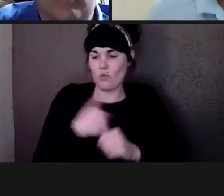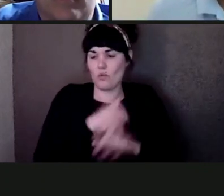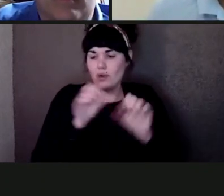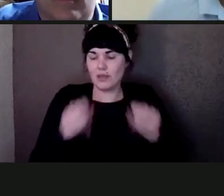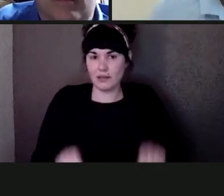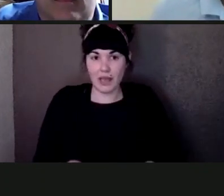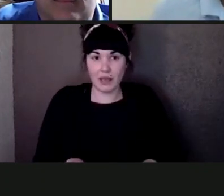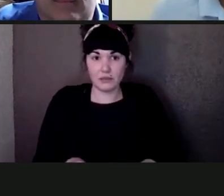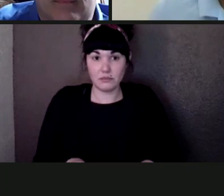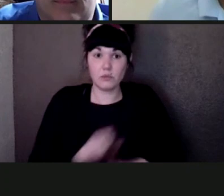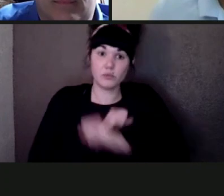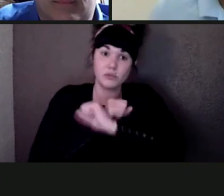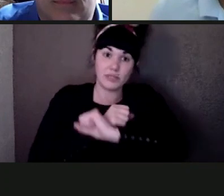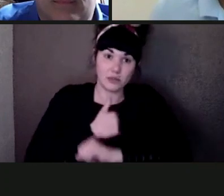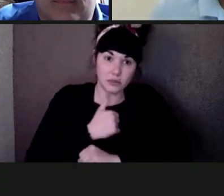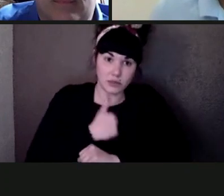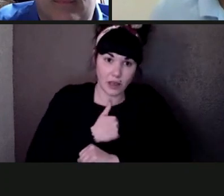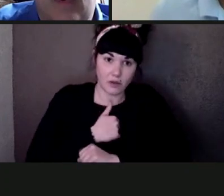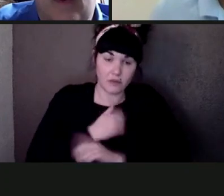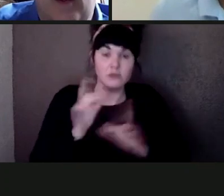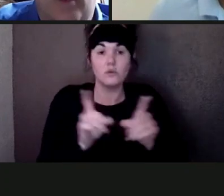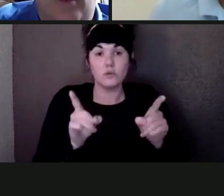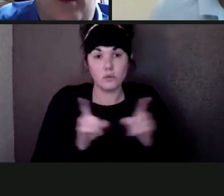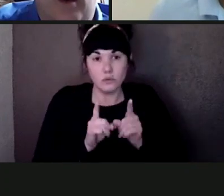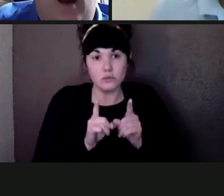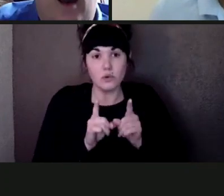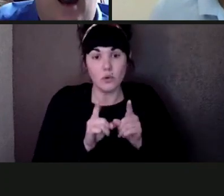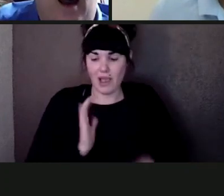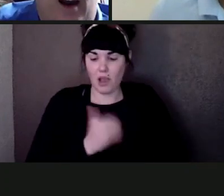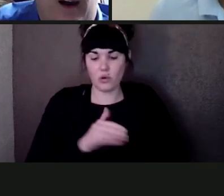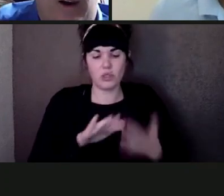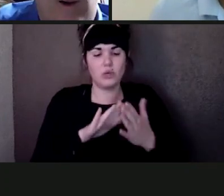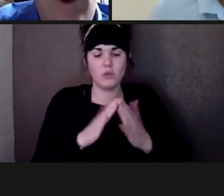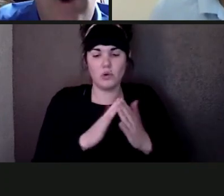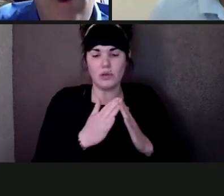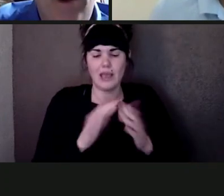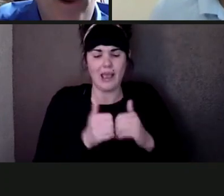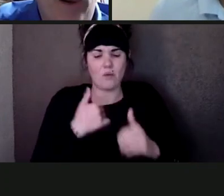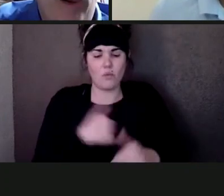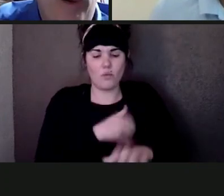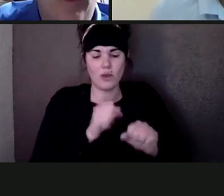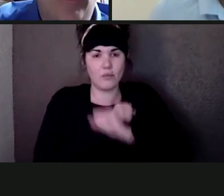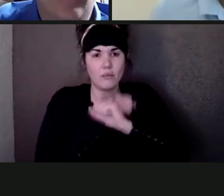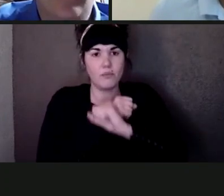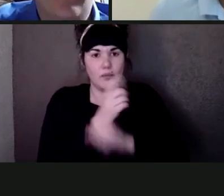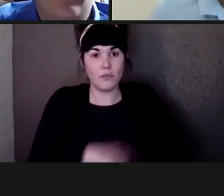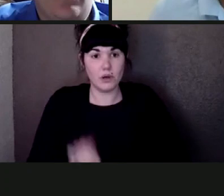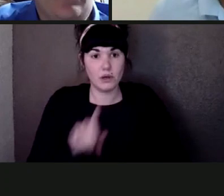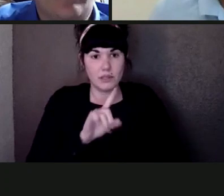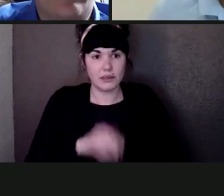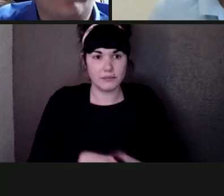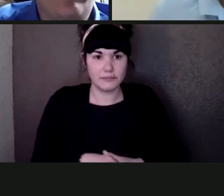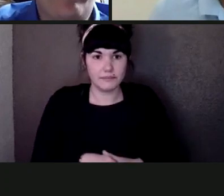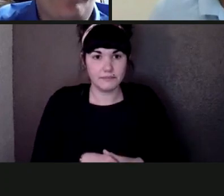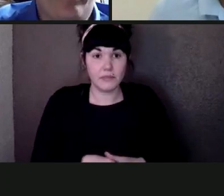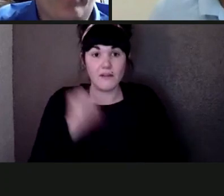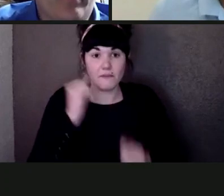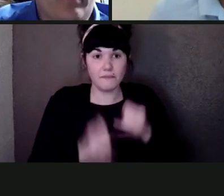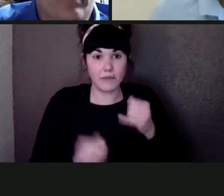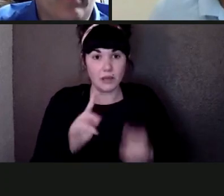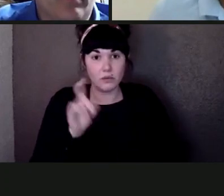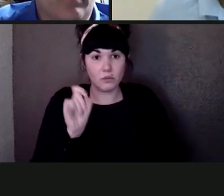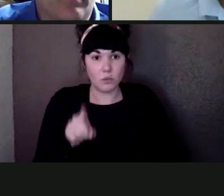protect ourselves, but also protect our community. And in this last question protects, um, our, our